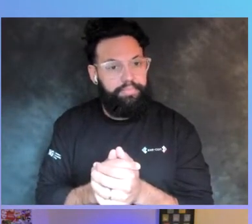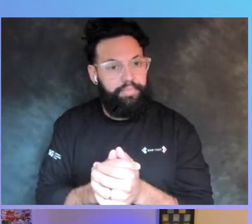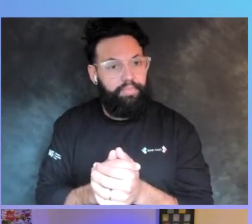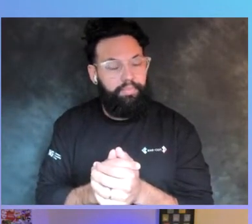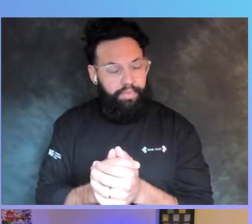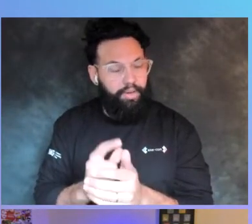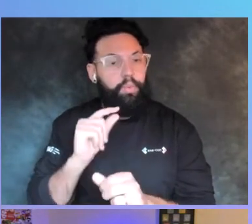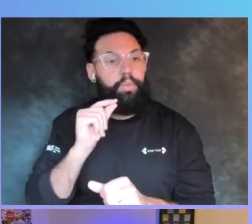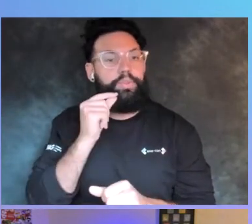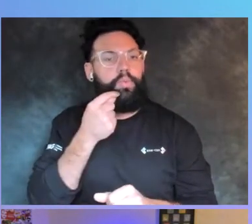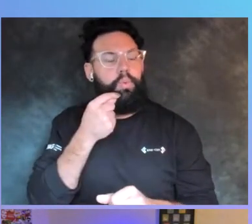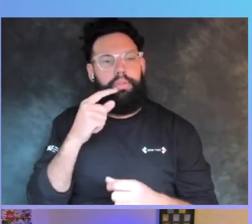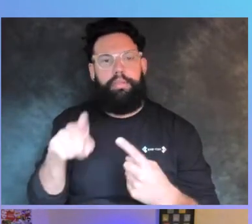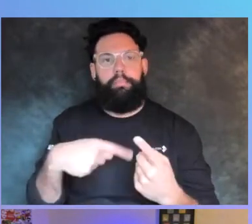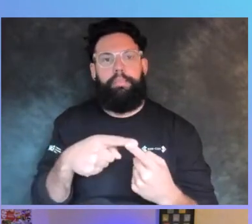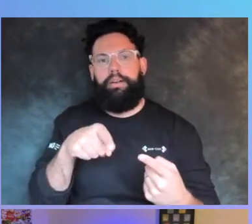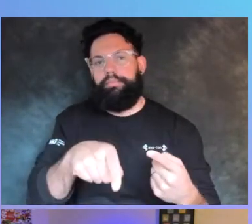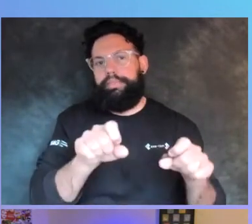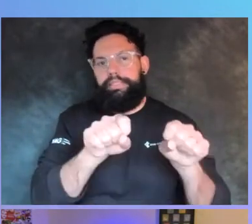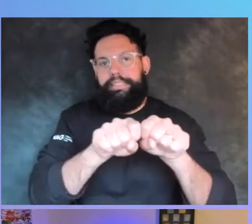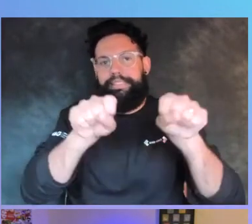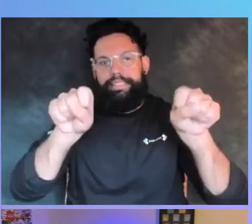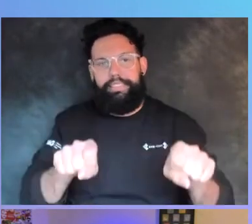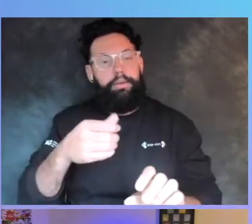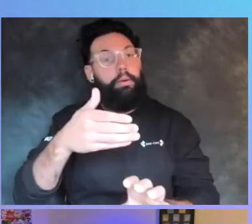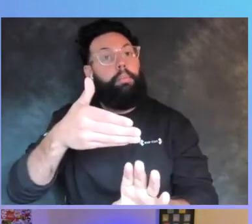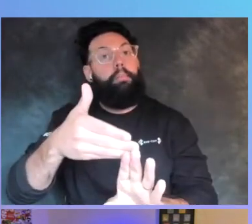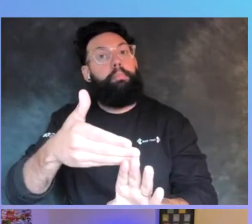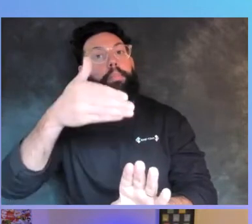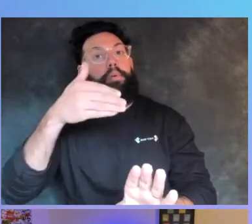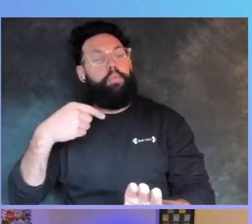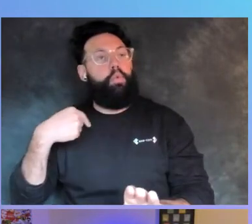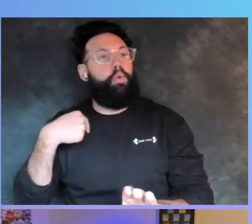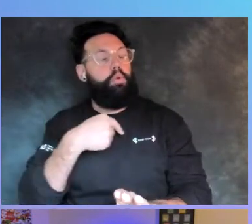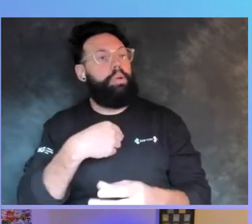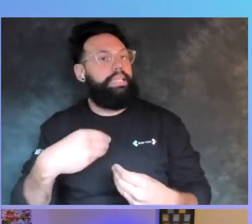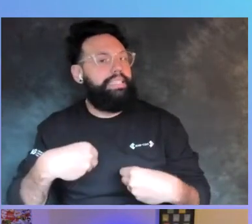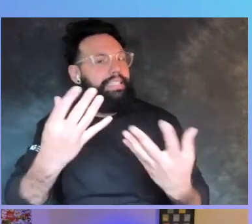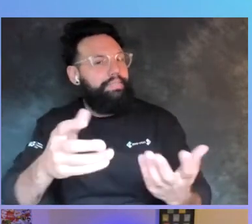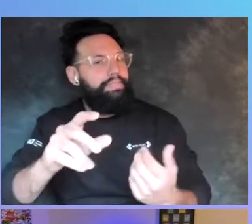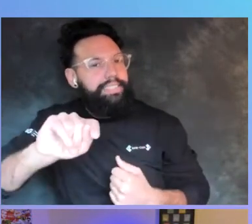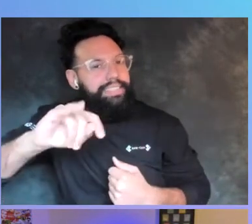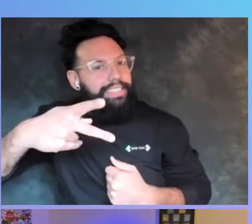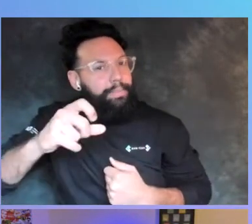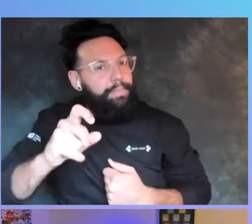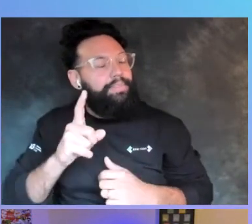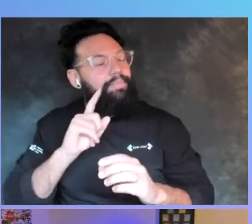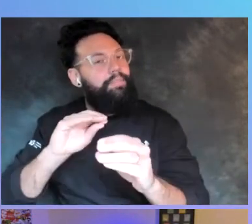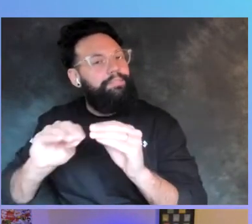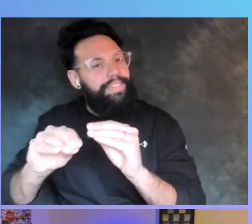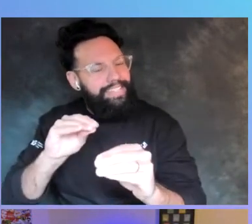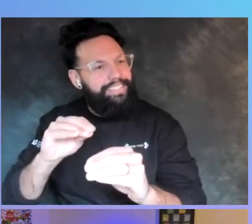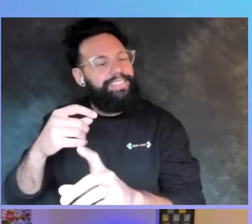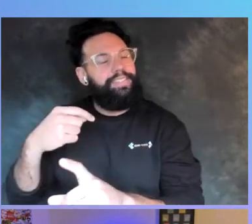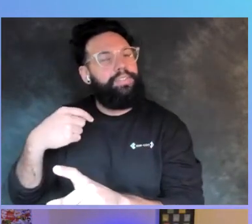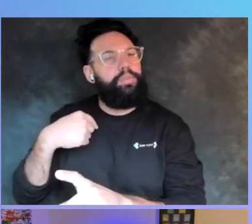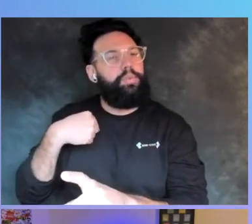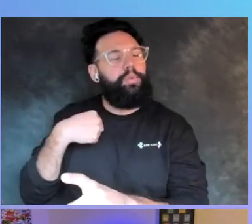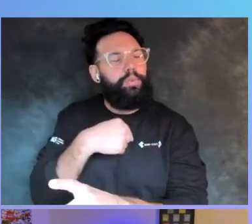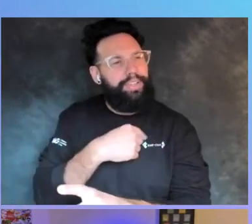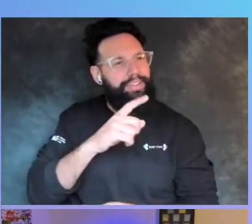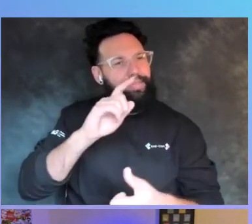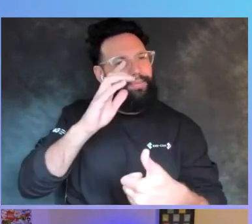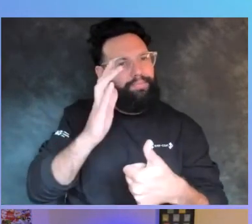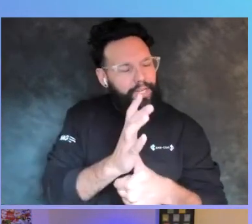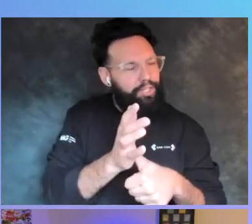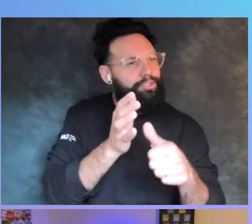even presenting the user with any of these remediation recommendations, we're going through a multi-step process to